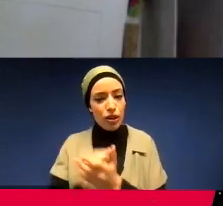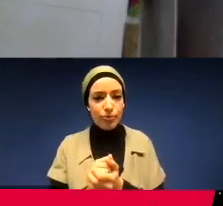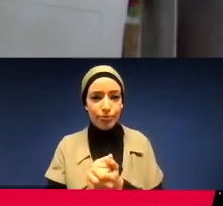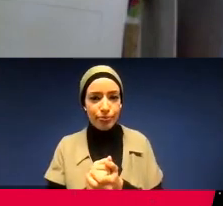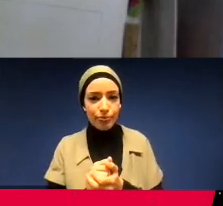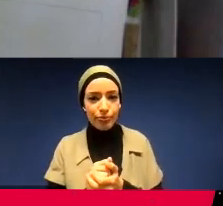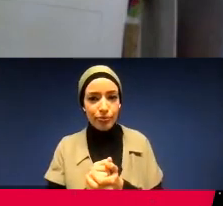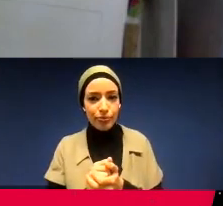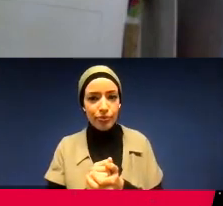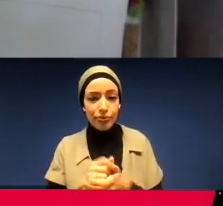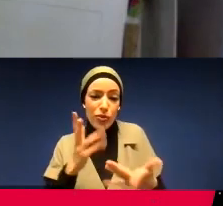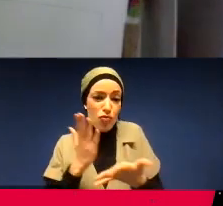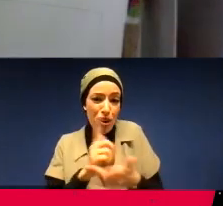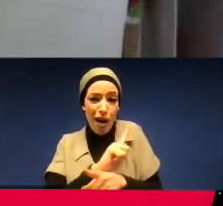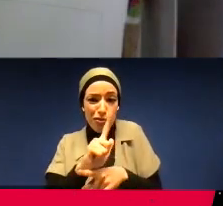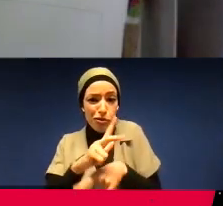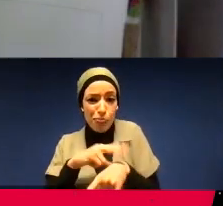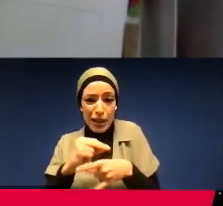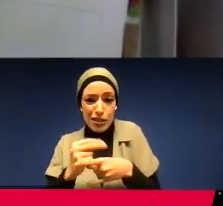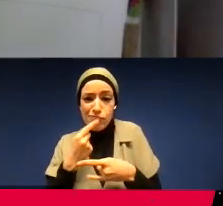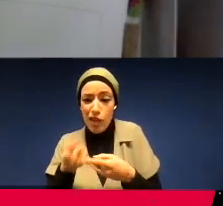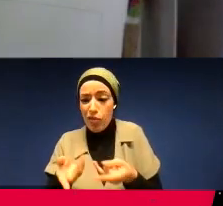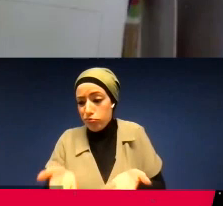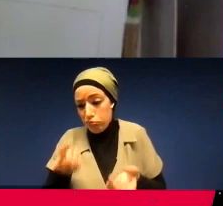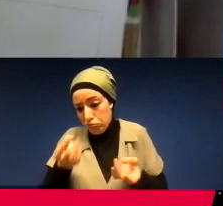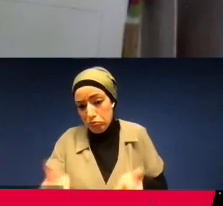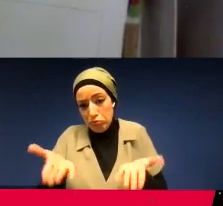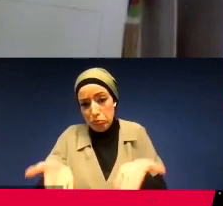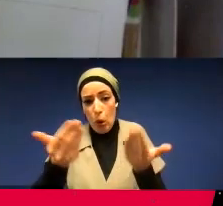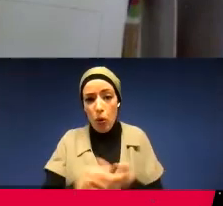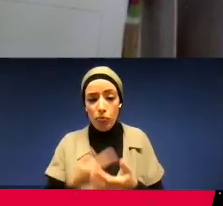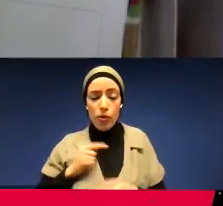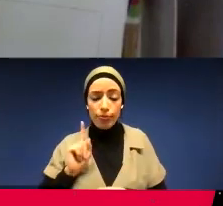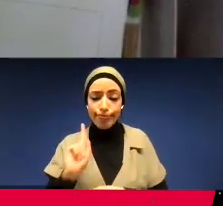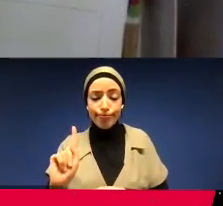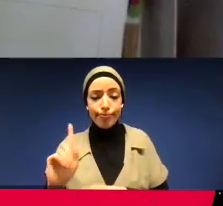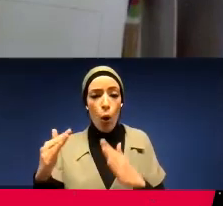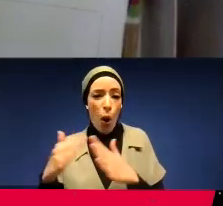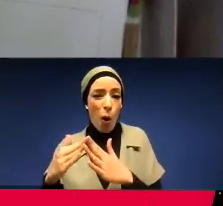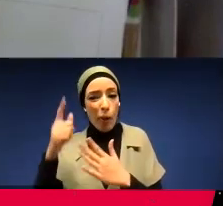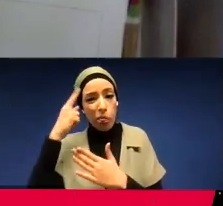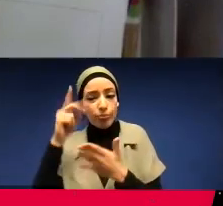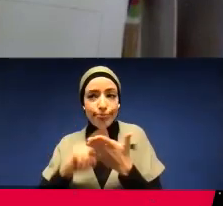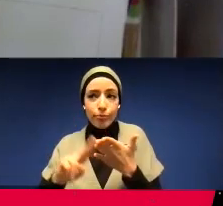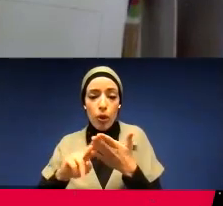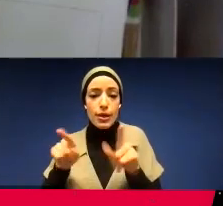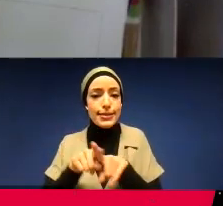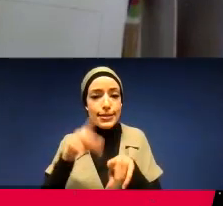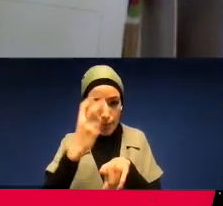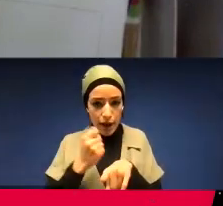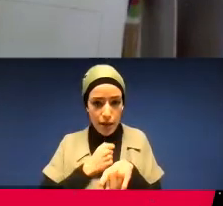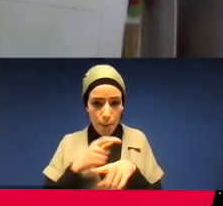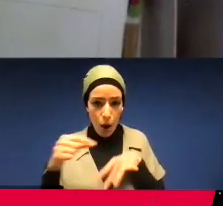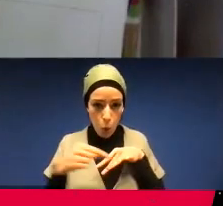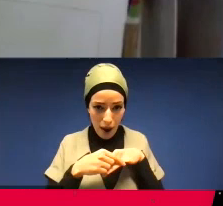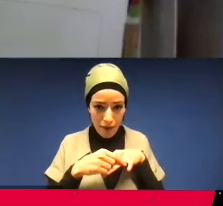direct action. They let me go and I went home thinking everything is normal. This is then on the same night, my wife and my infant son were